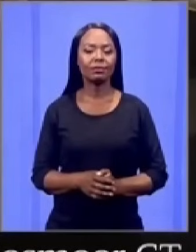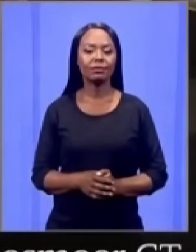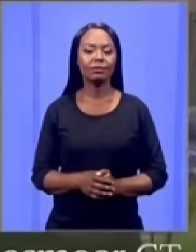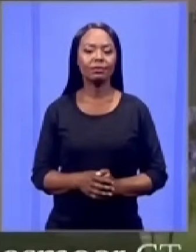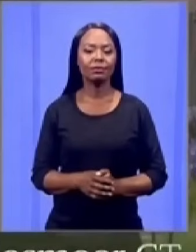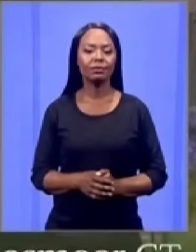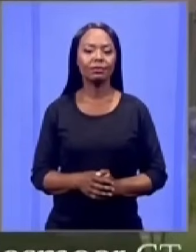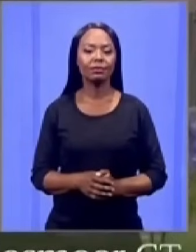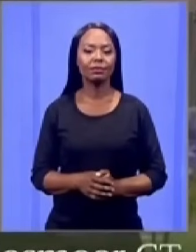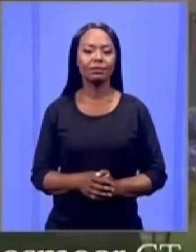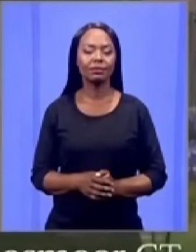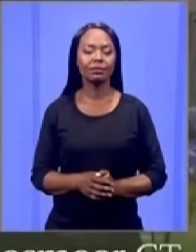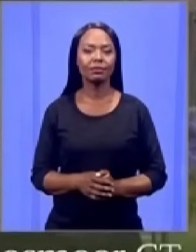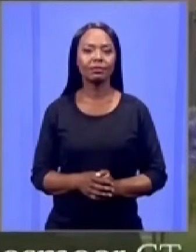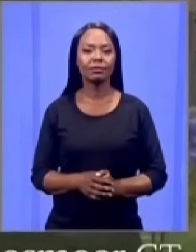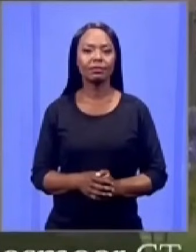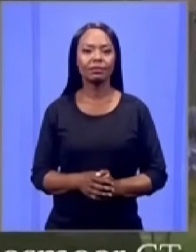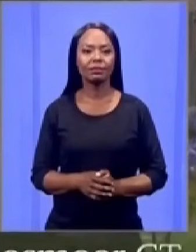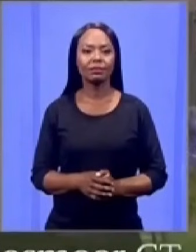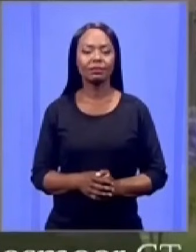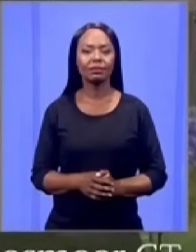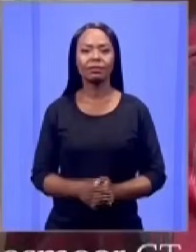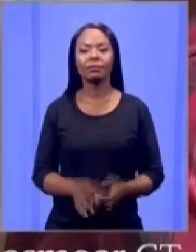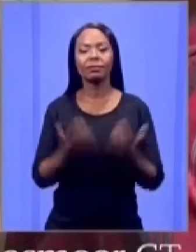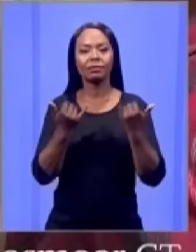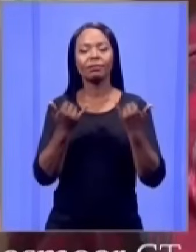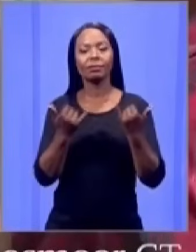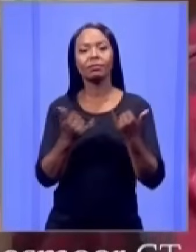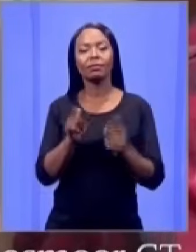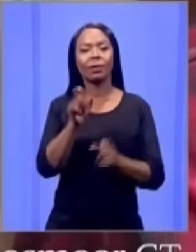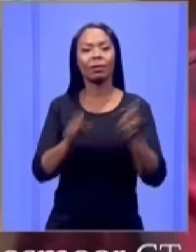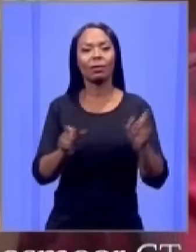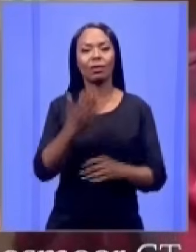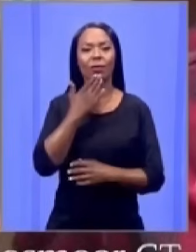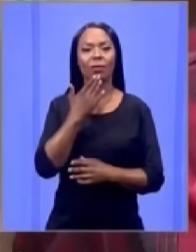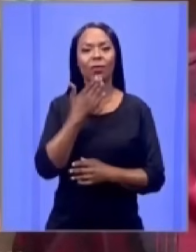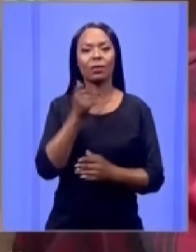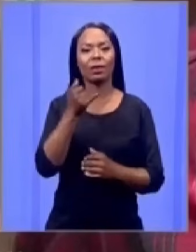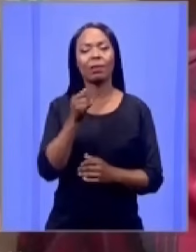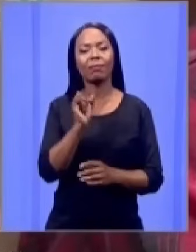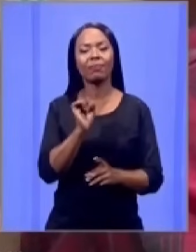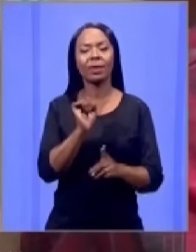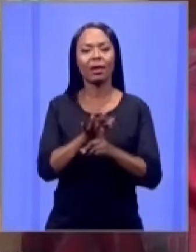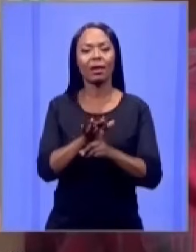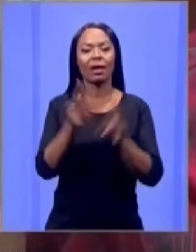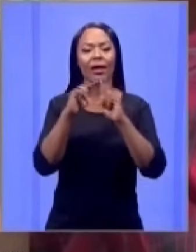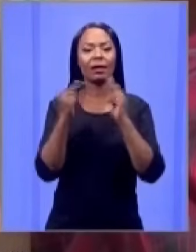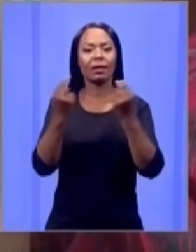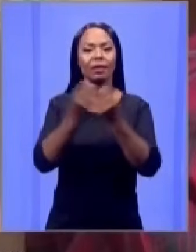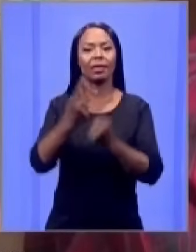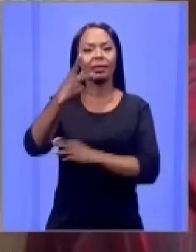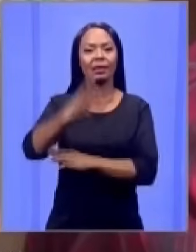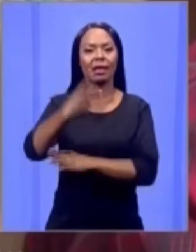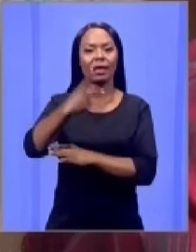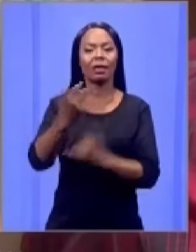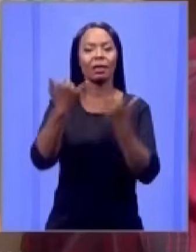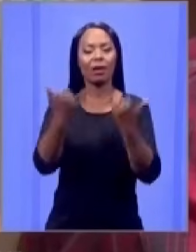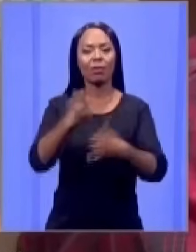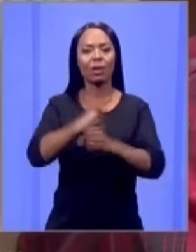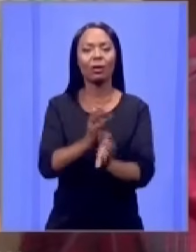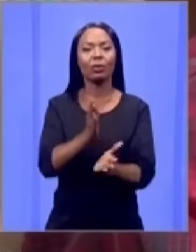bophelo. They are the custodians of the health of the nation. Secondly is to ensure